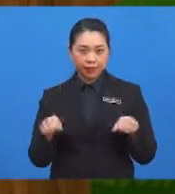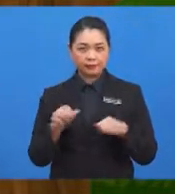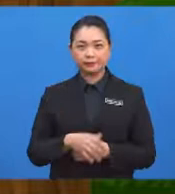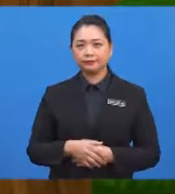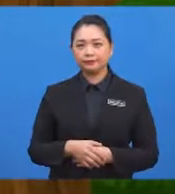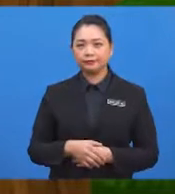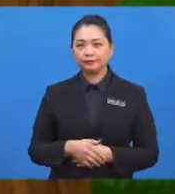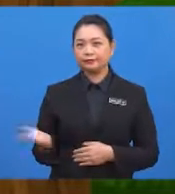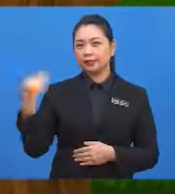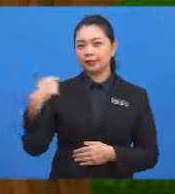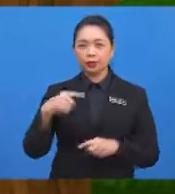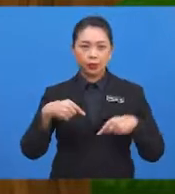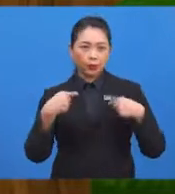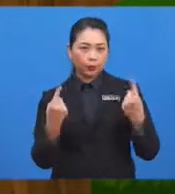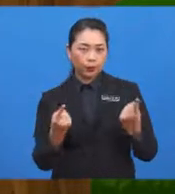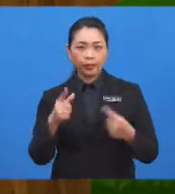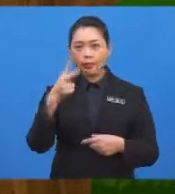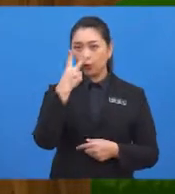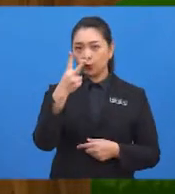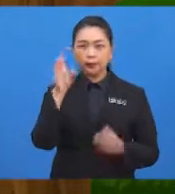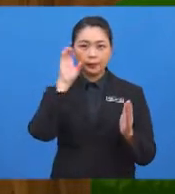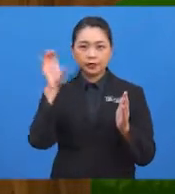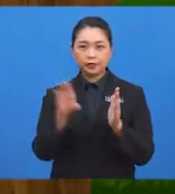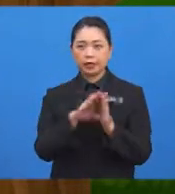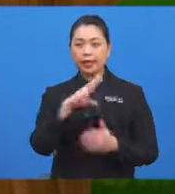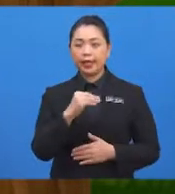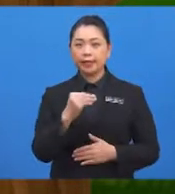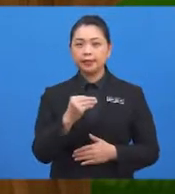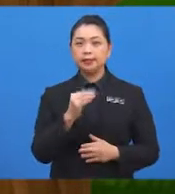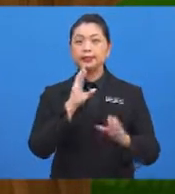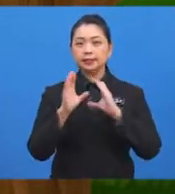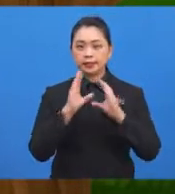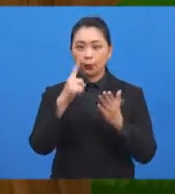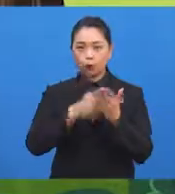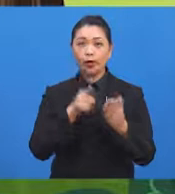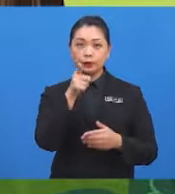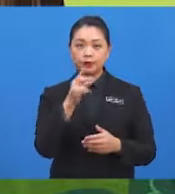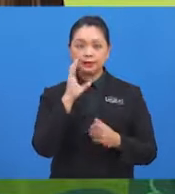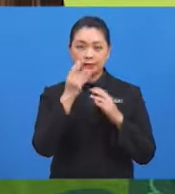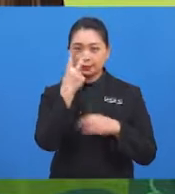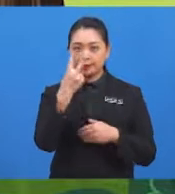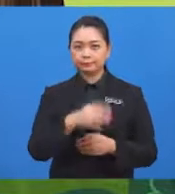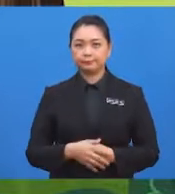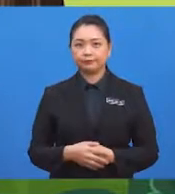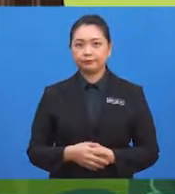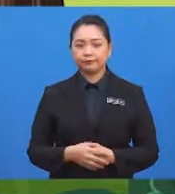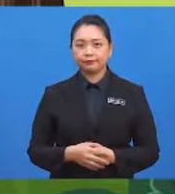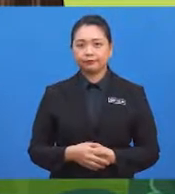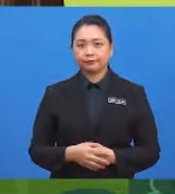Now, let's go! Look at the pictures and say what you see.